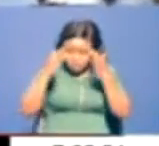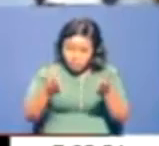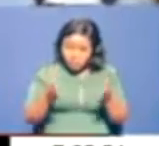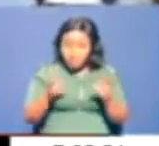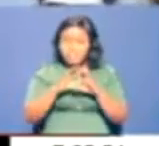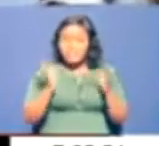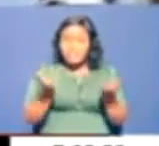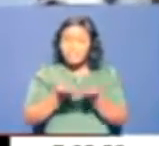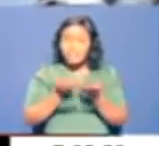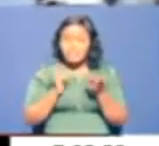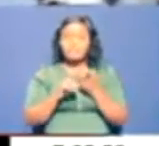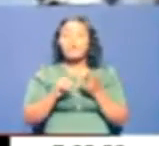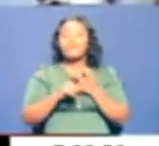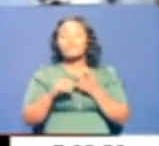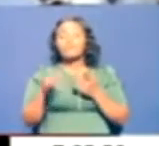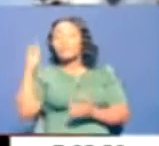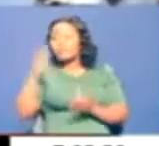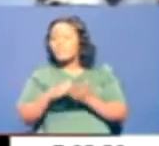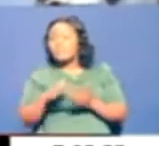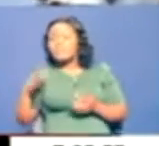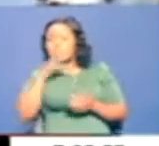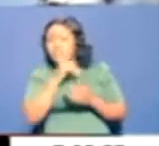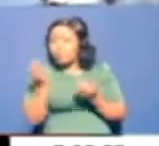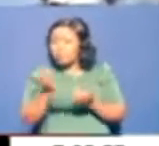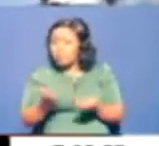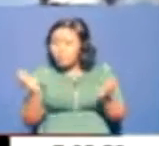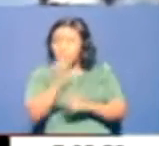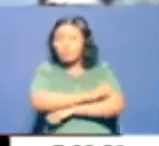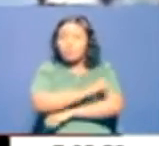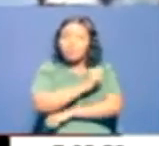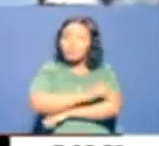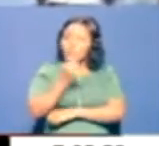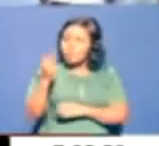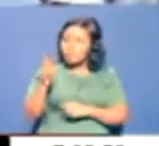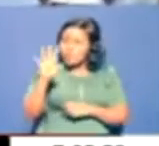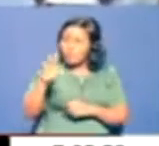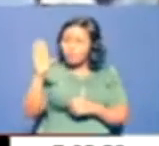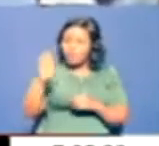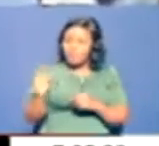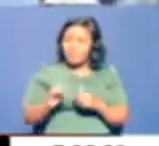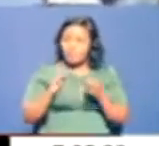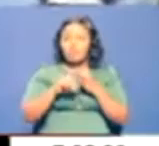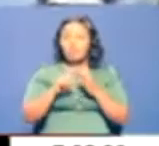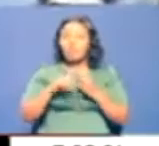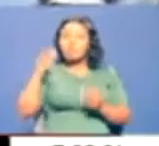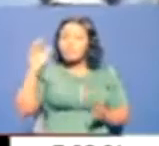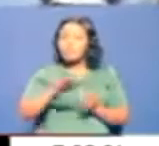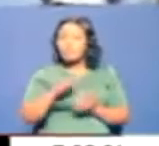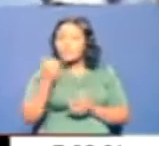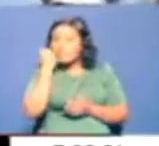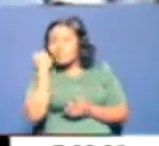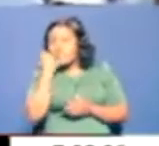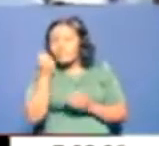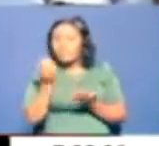reduces absenteeism by up to 25%, also reduces illnesses in the children, and in the long